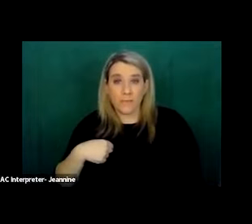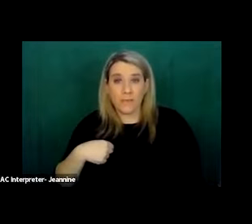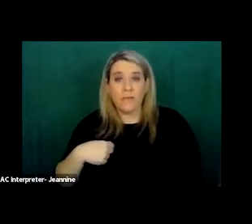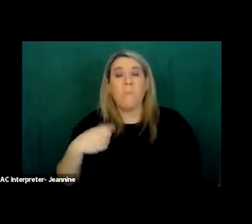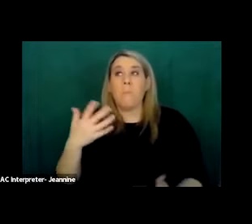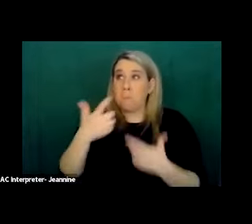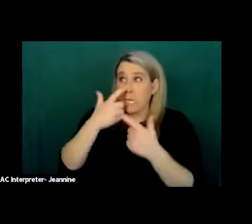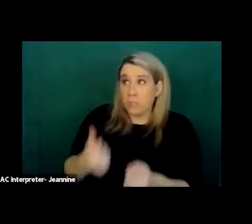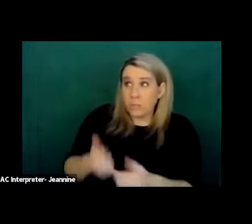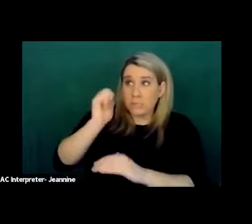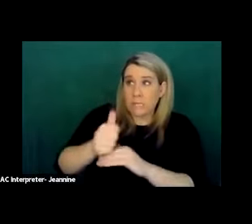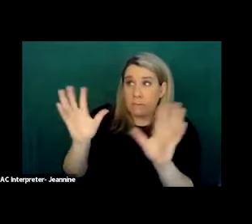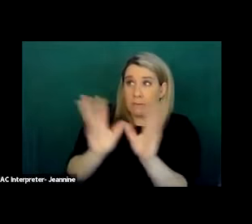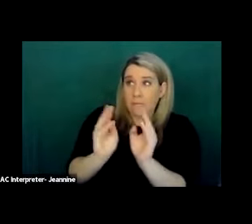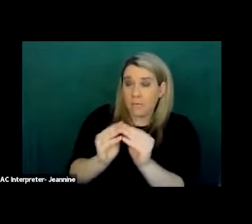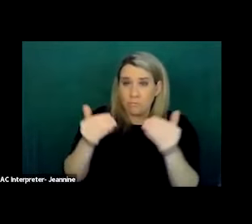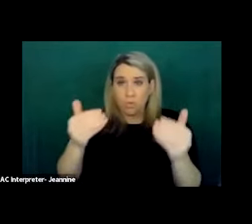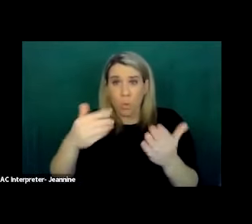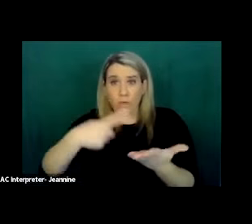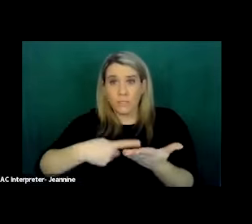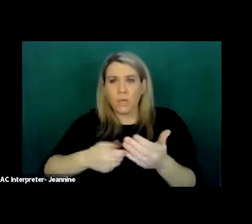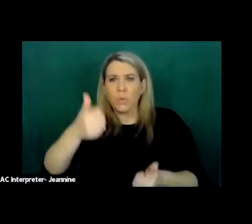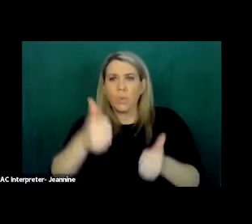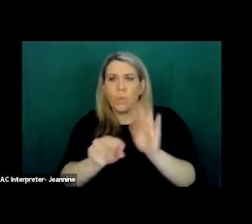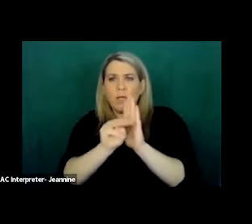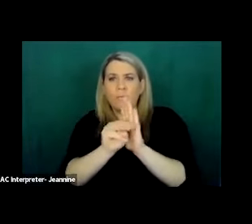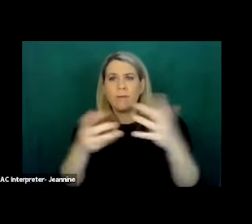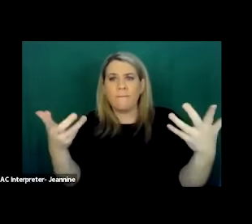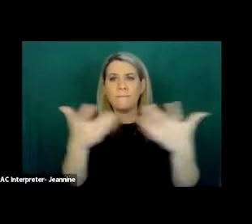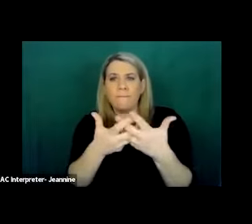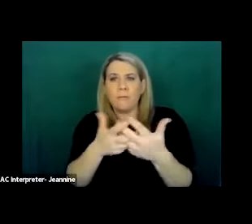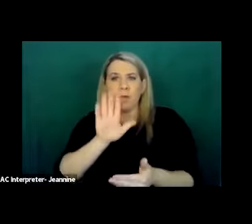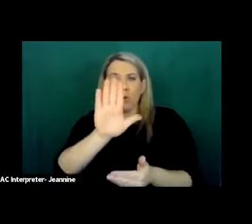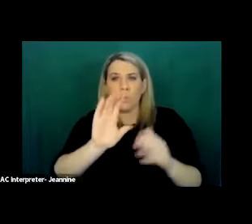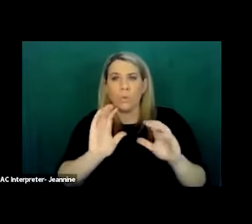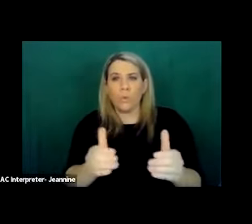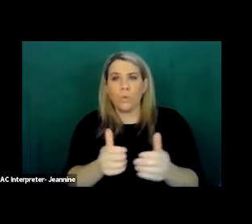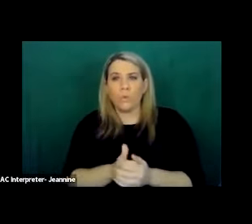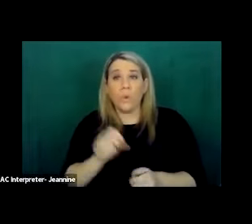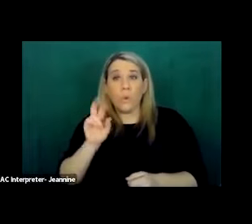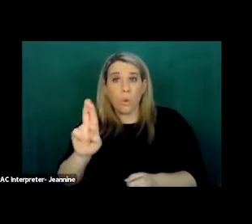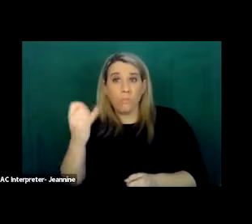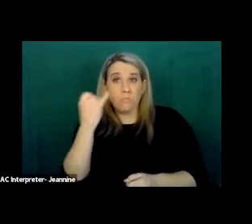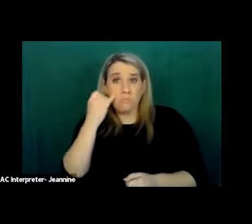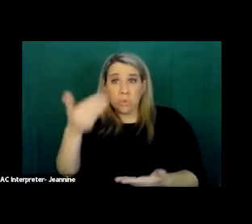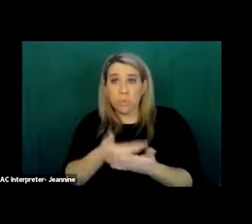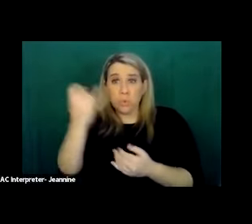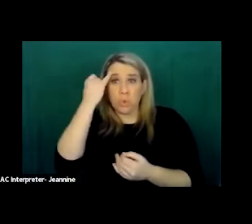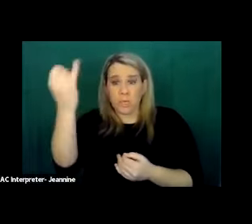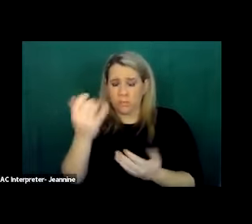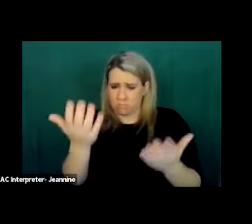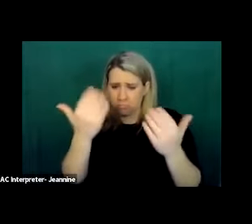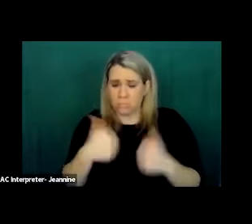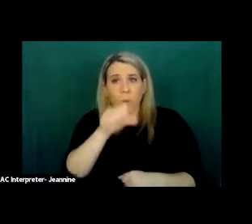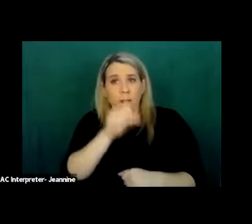up a meeting, and we can talk about what model might fit best for your course. Or if you have a new idea, we'd love to hear it and work with